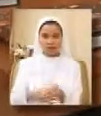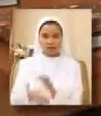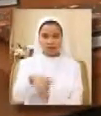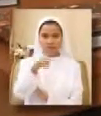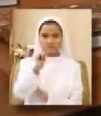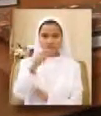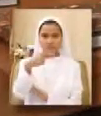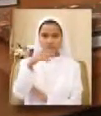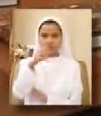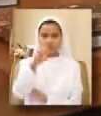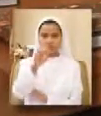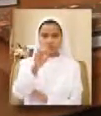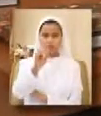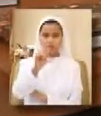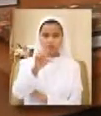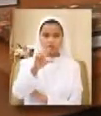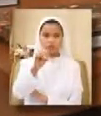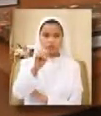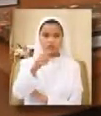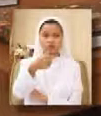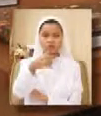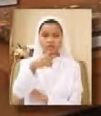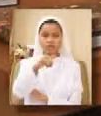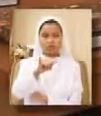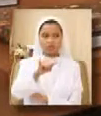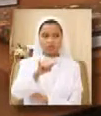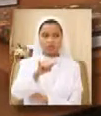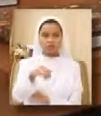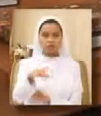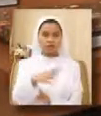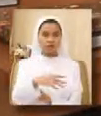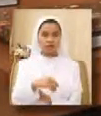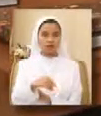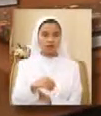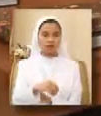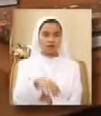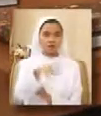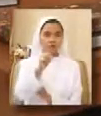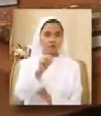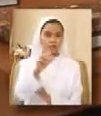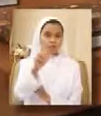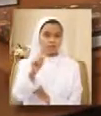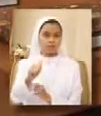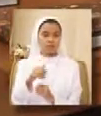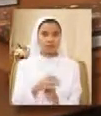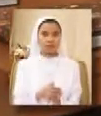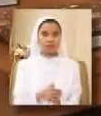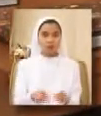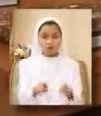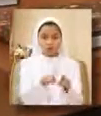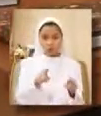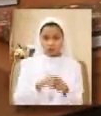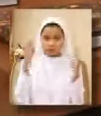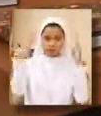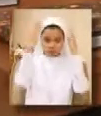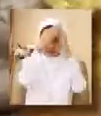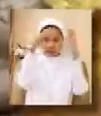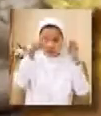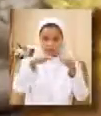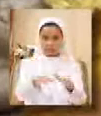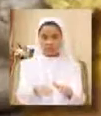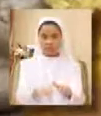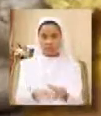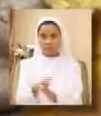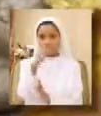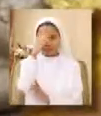yun lang, well, masteral studies. Yes. No? And doon ka din in-ordain, hindi po. Doon ako in-ordain 1974. Kaya medyo kabisado